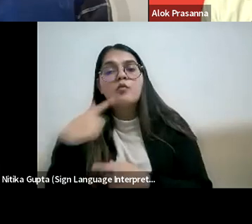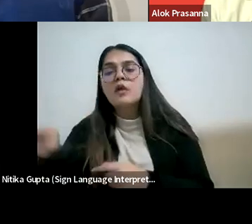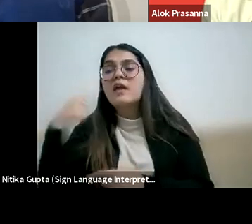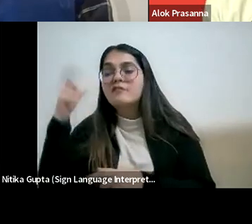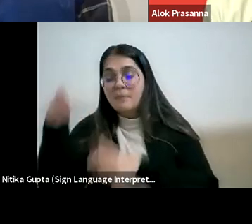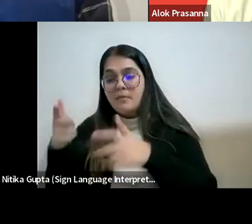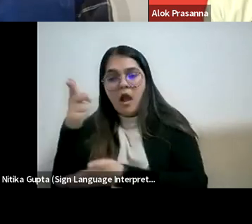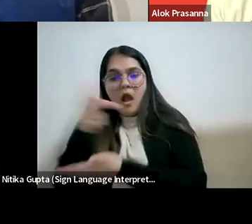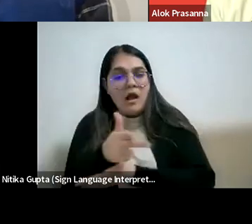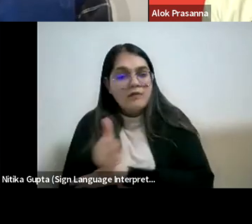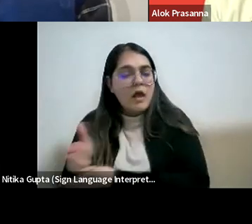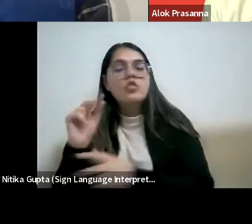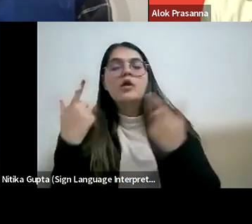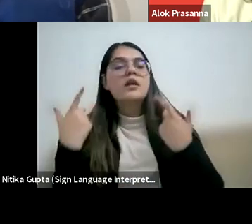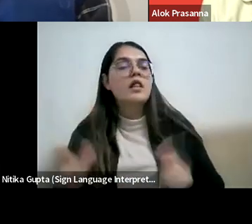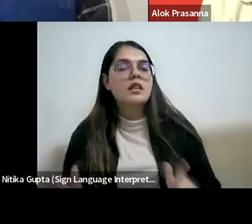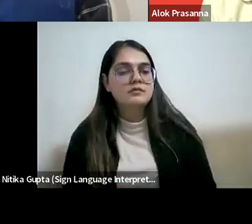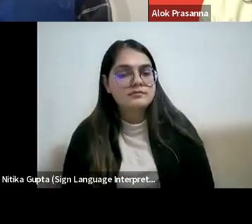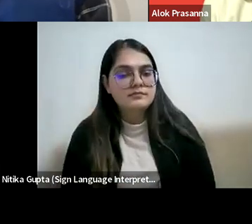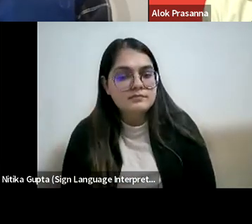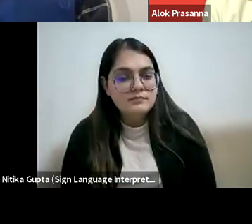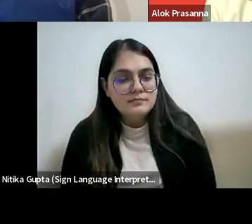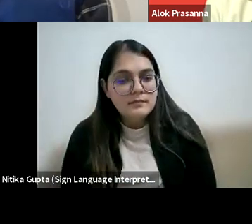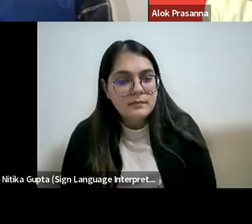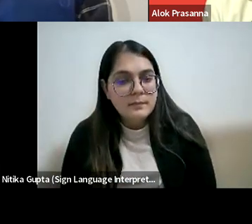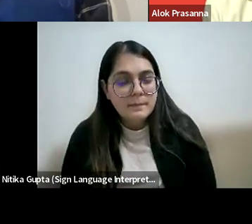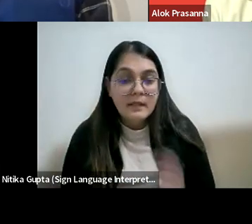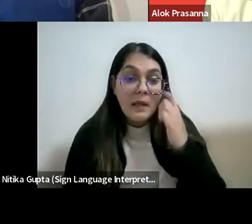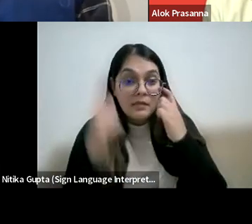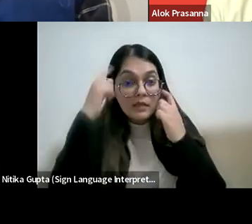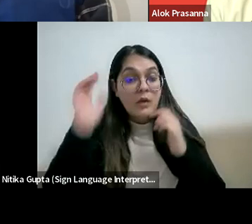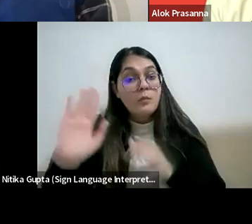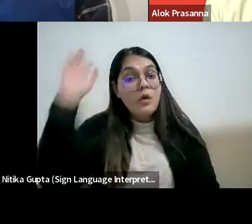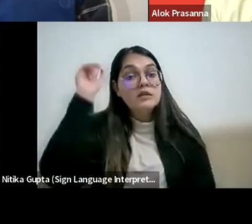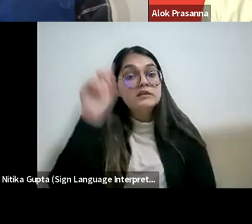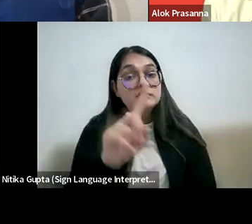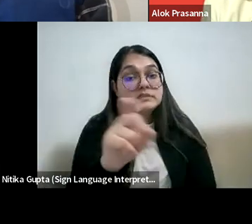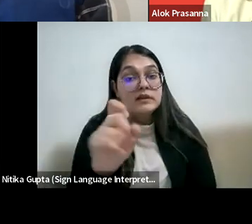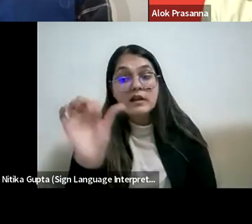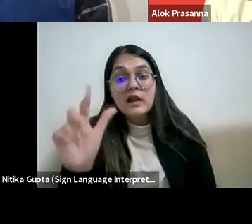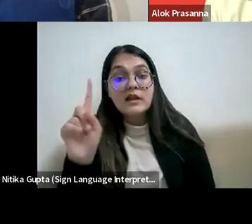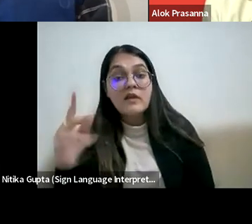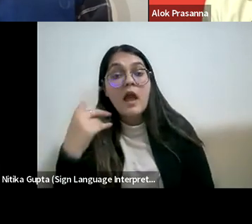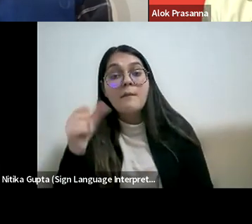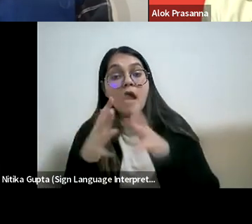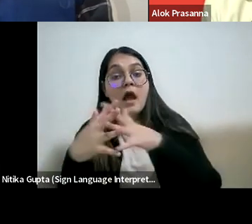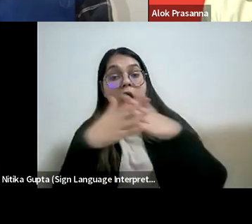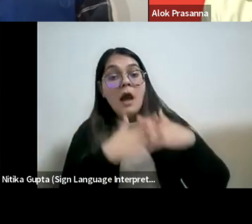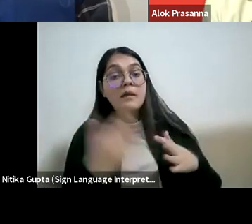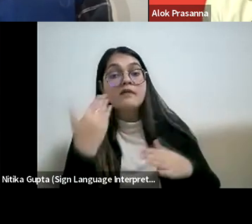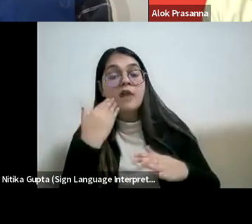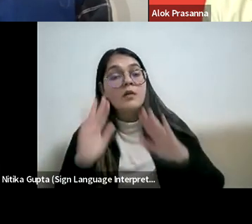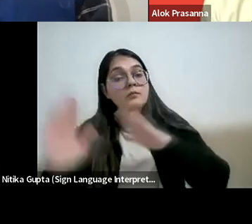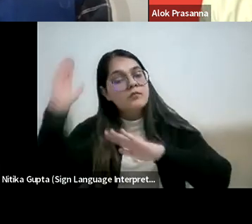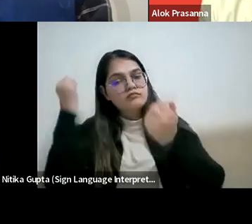infringed. Now, this came into existence in 1791. America got its independence in